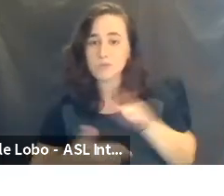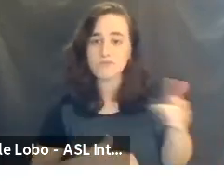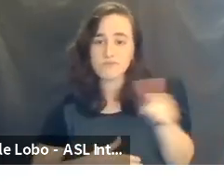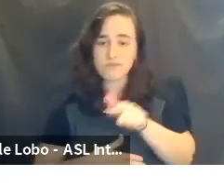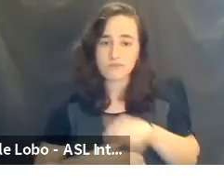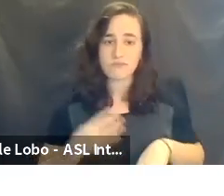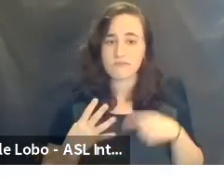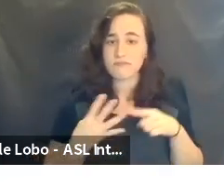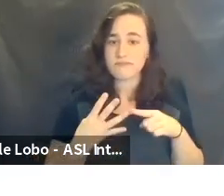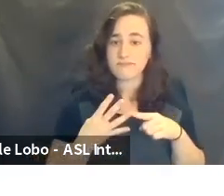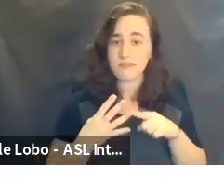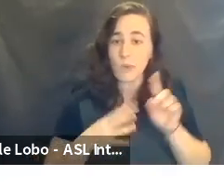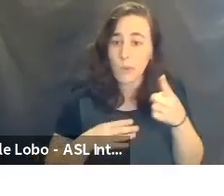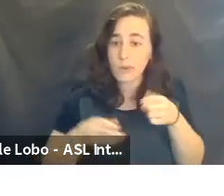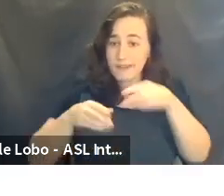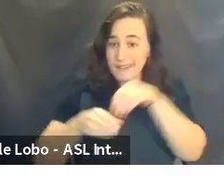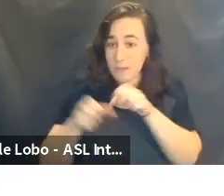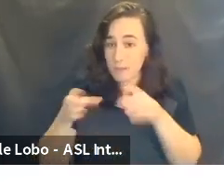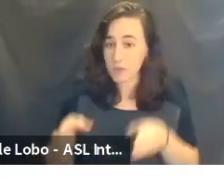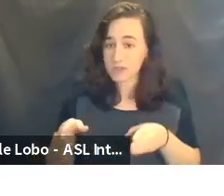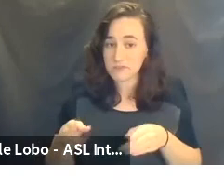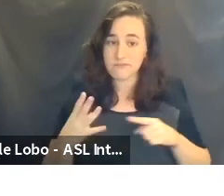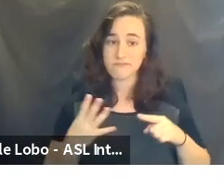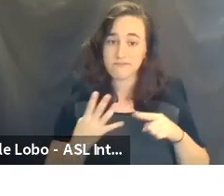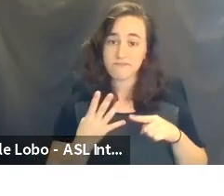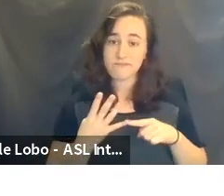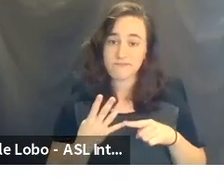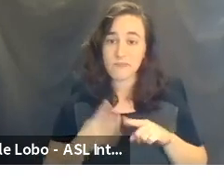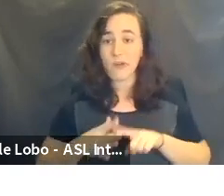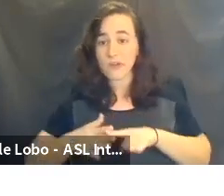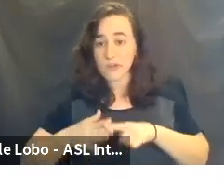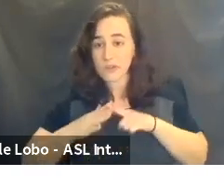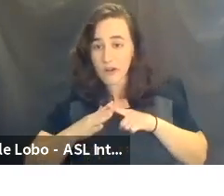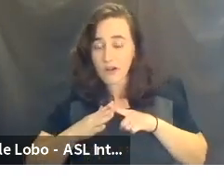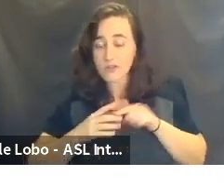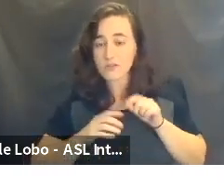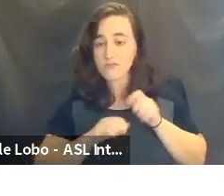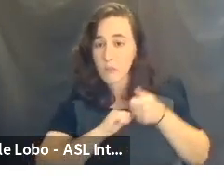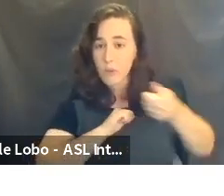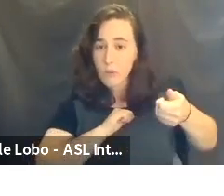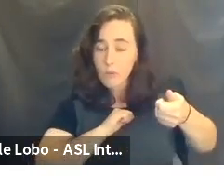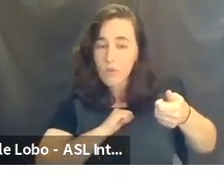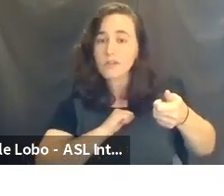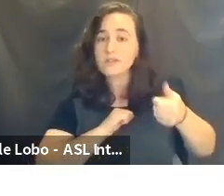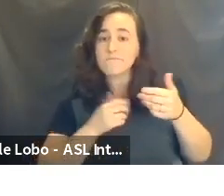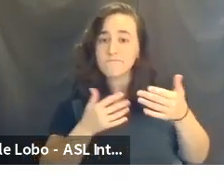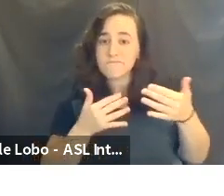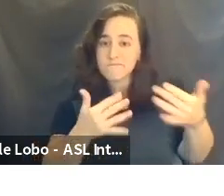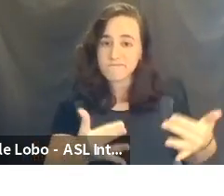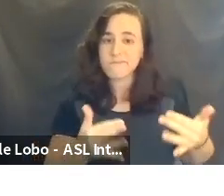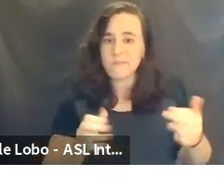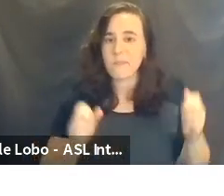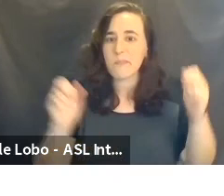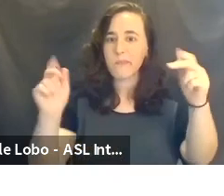In person only, or will they start off remote at home and then proceed to go in person or